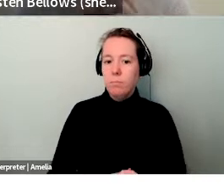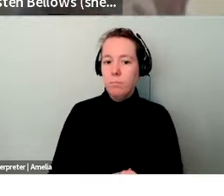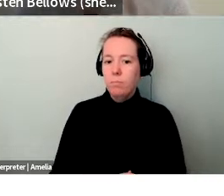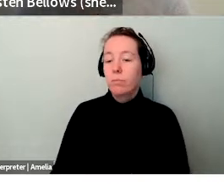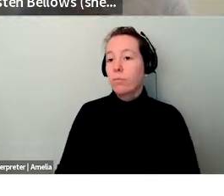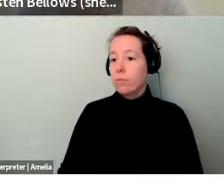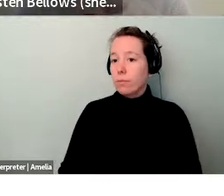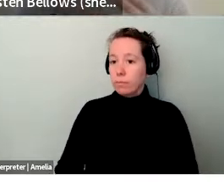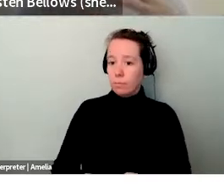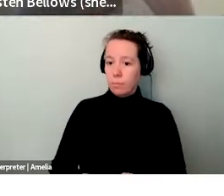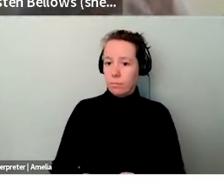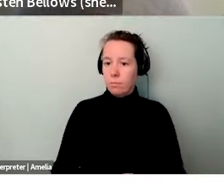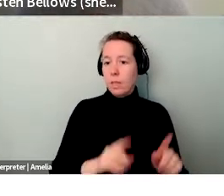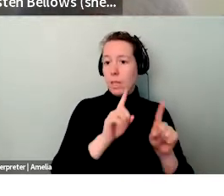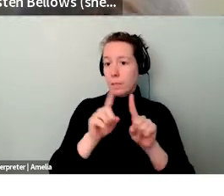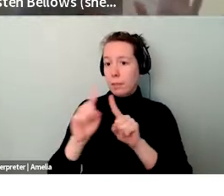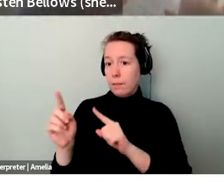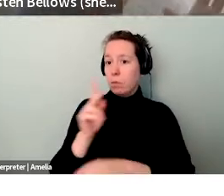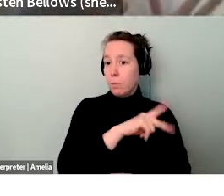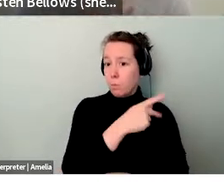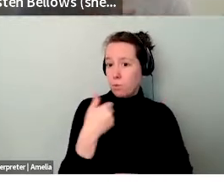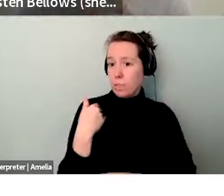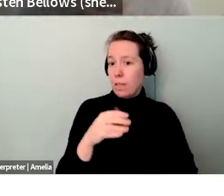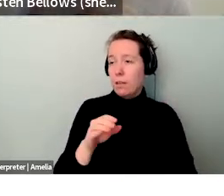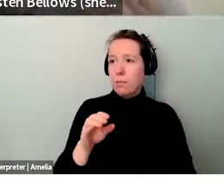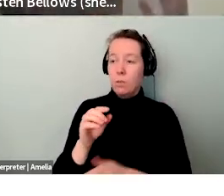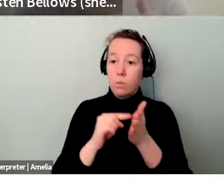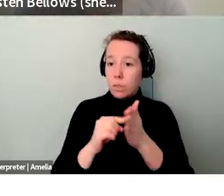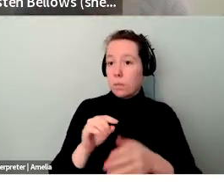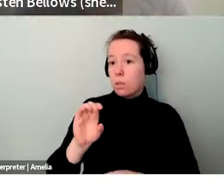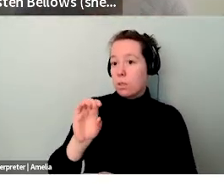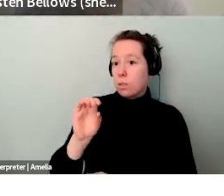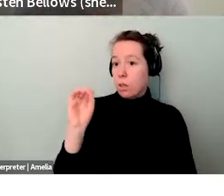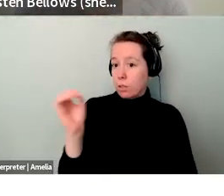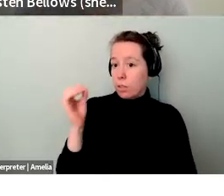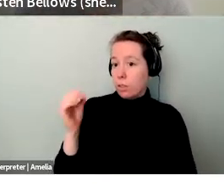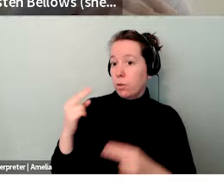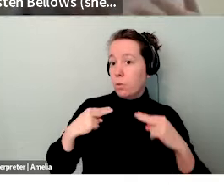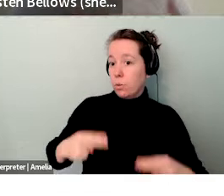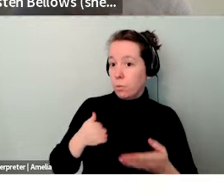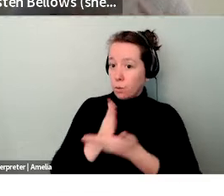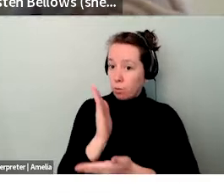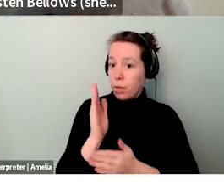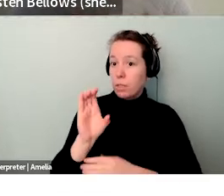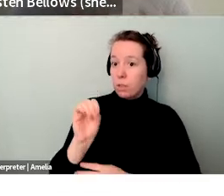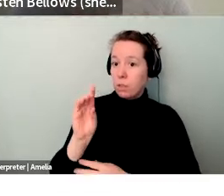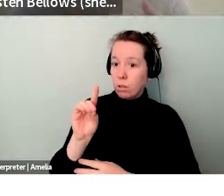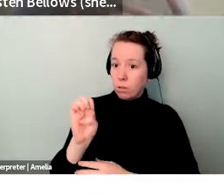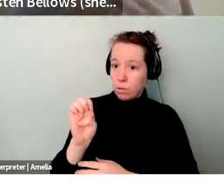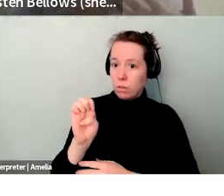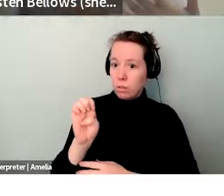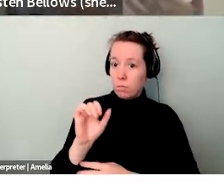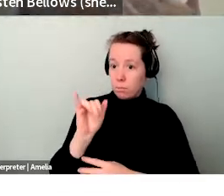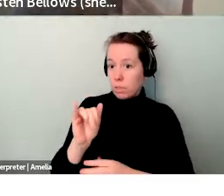under our various like the Ontario Human Rights Code, Canada has theirs as well, we are protected. It is